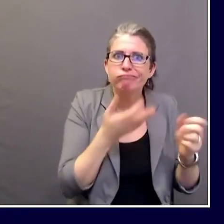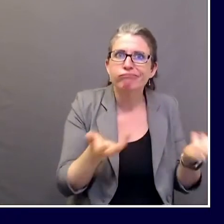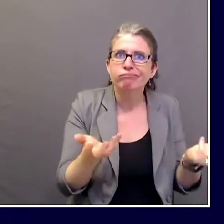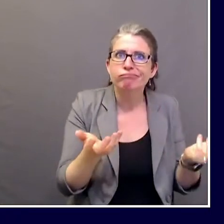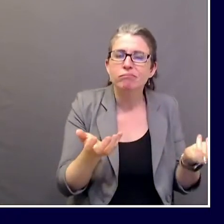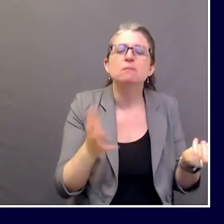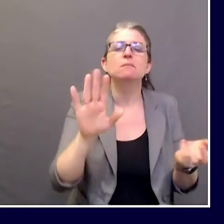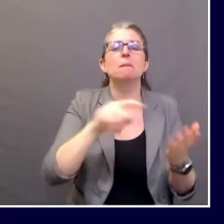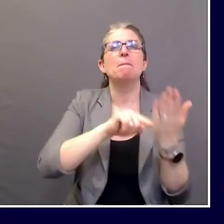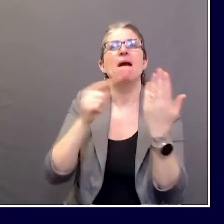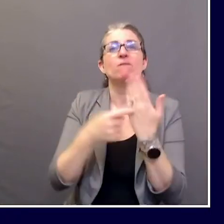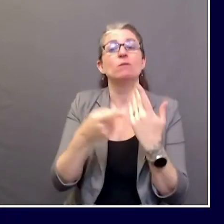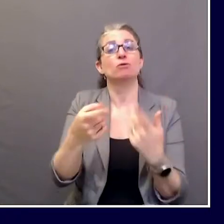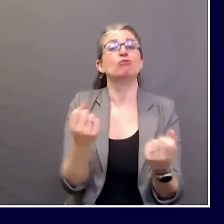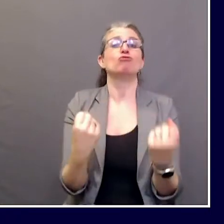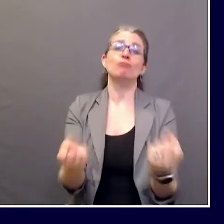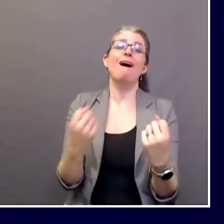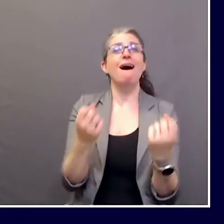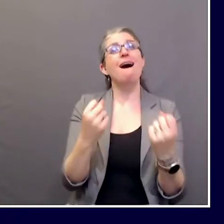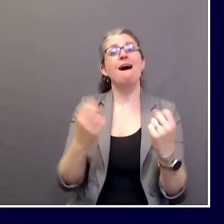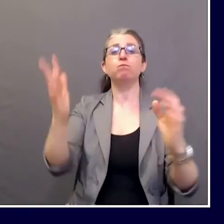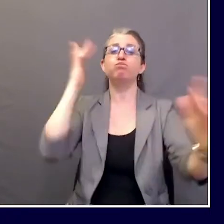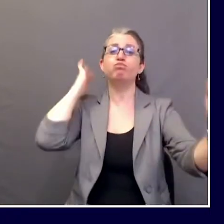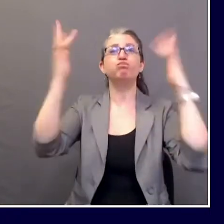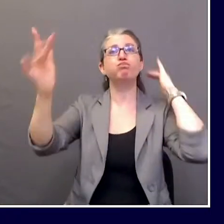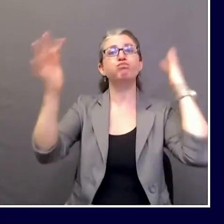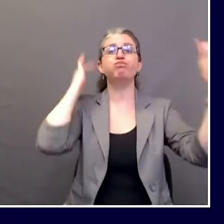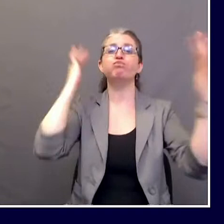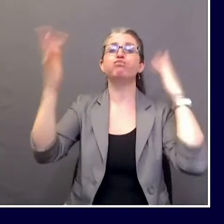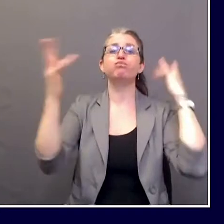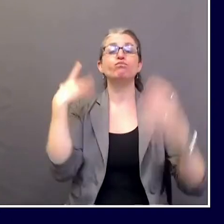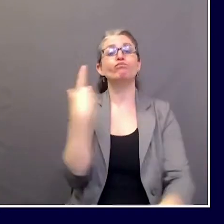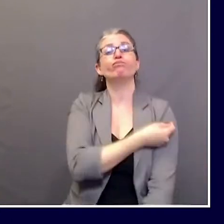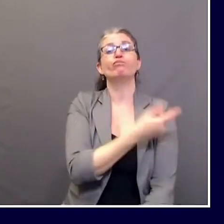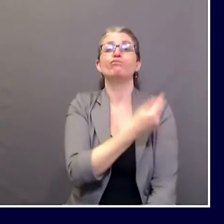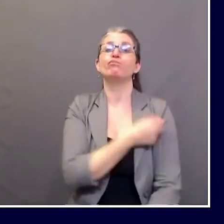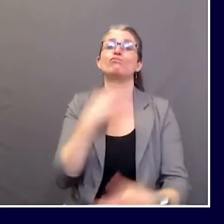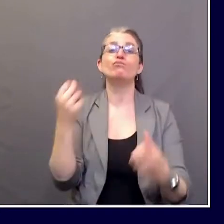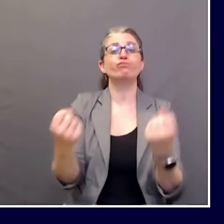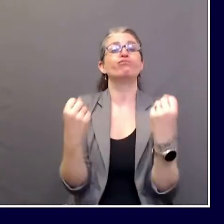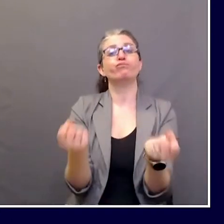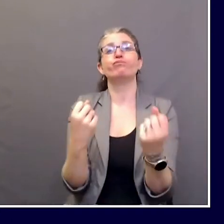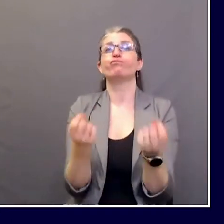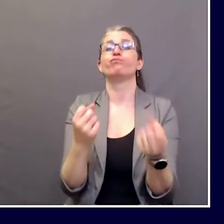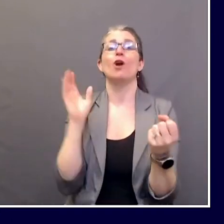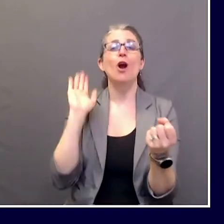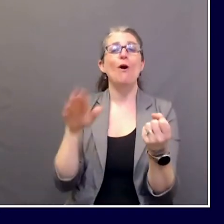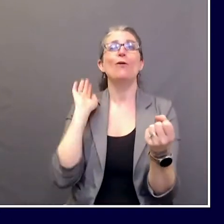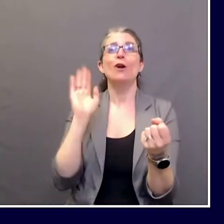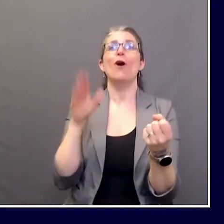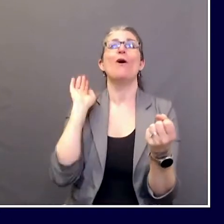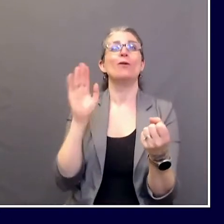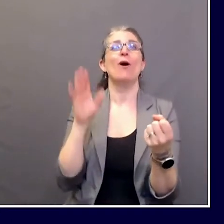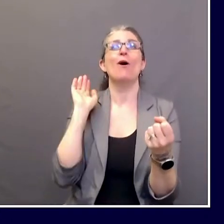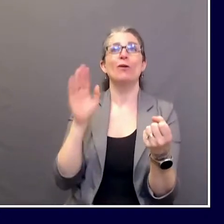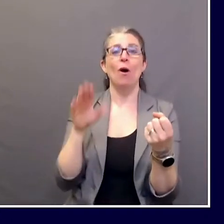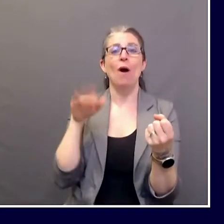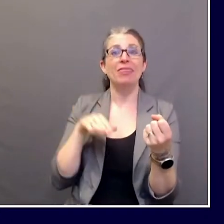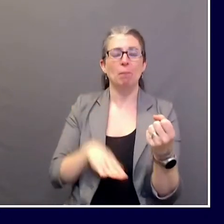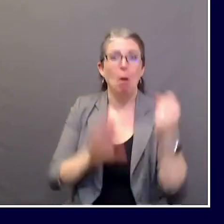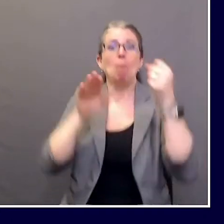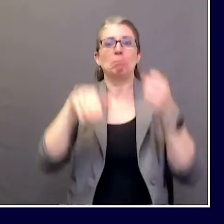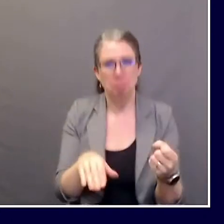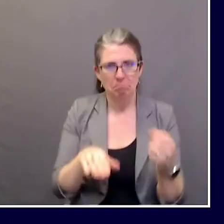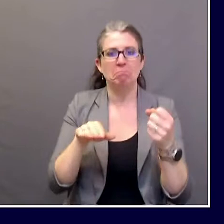on out there, pauses, evaluates it, and gets information back out there. That's something that, to me, actually inspires a little